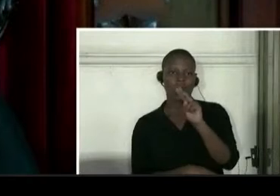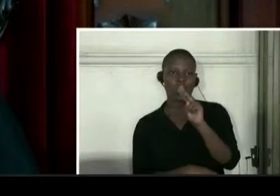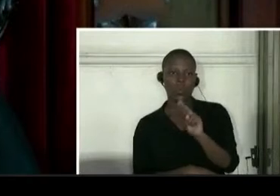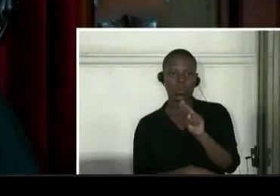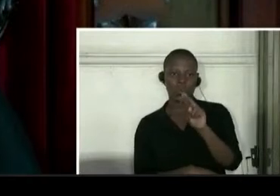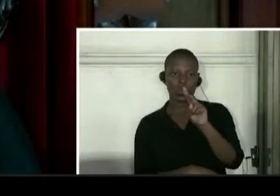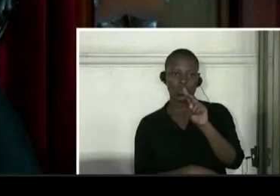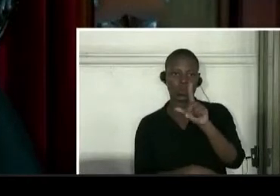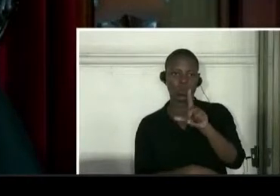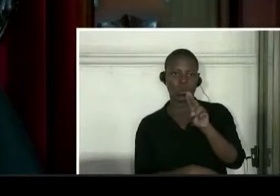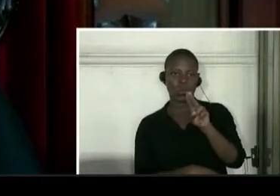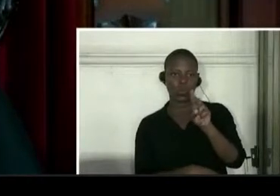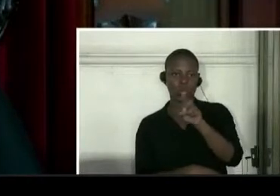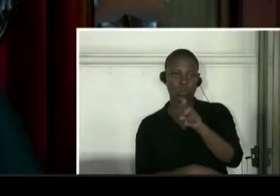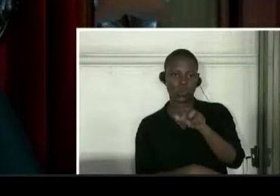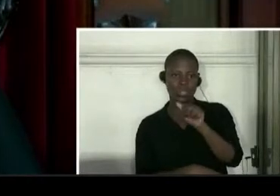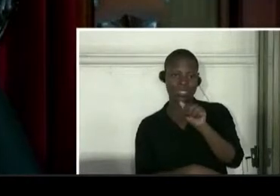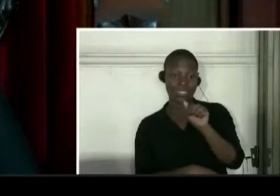minutes.